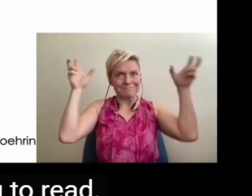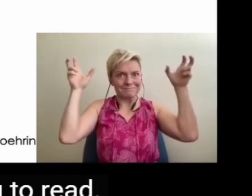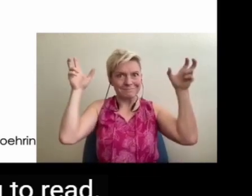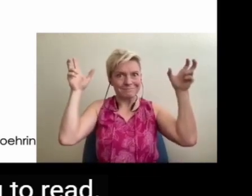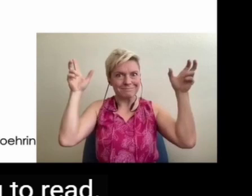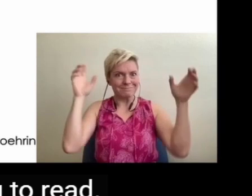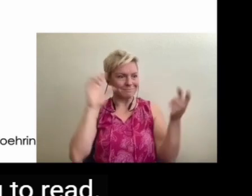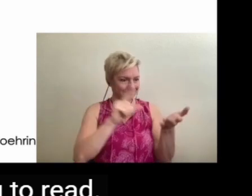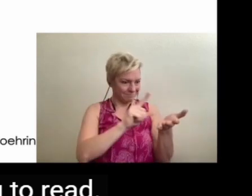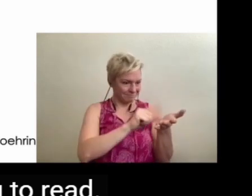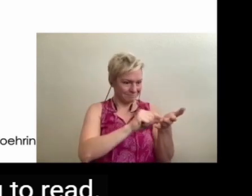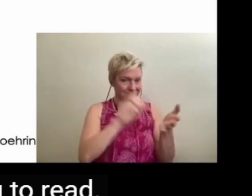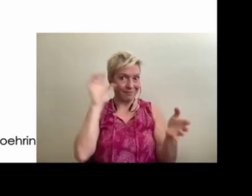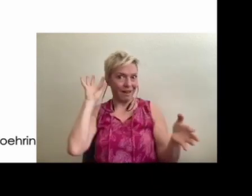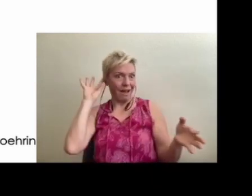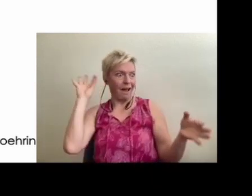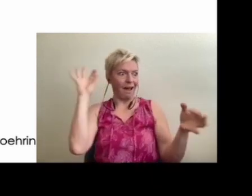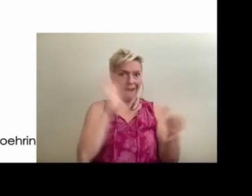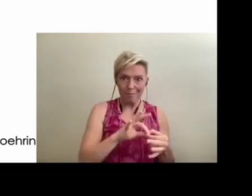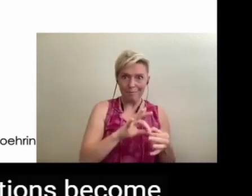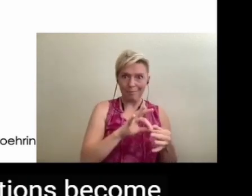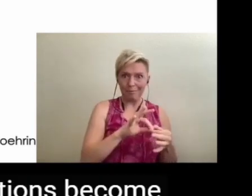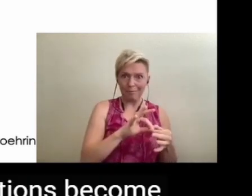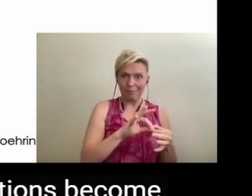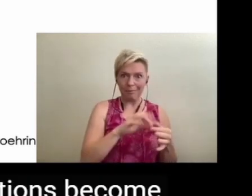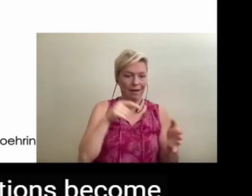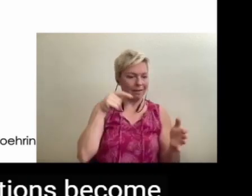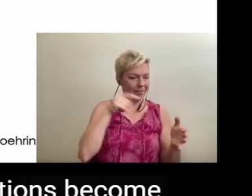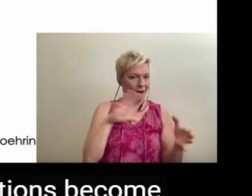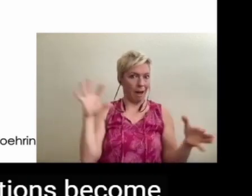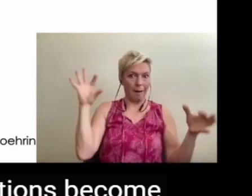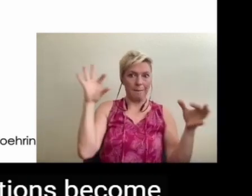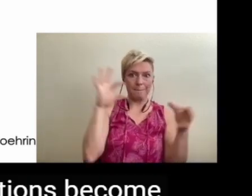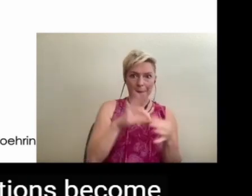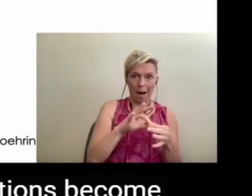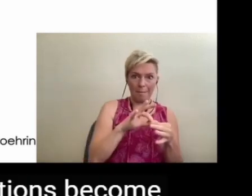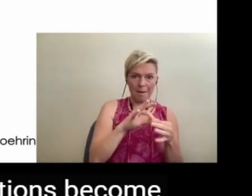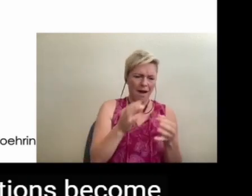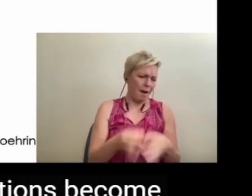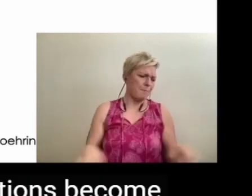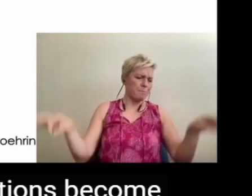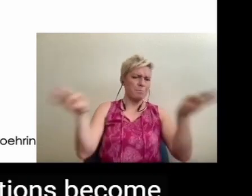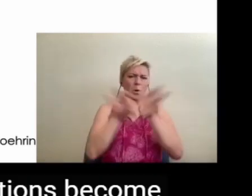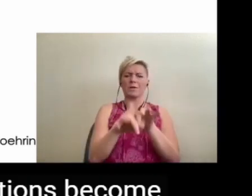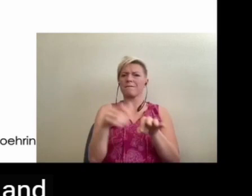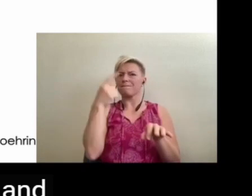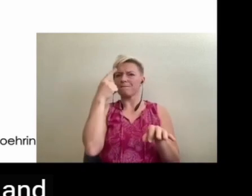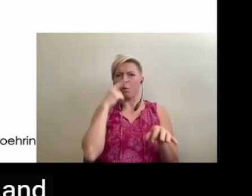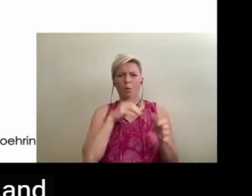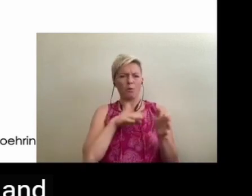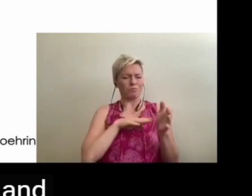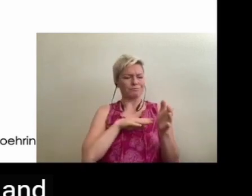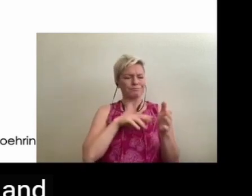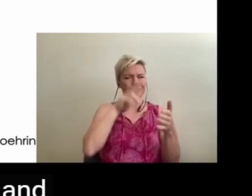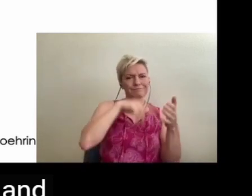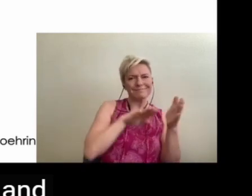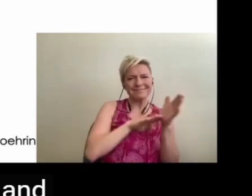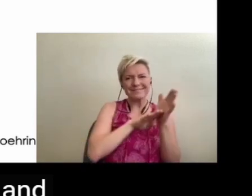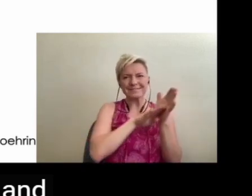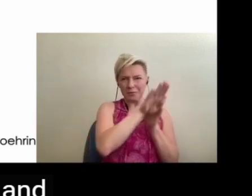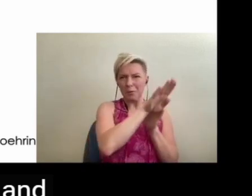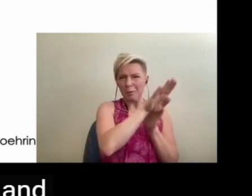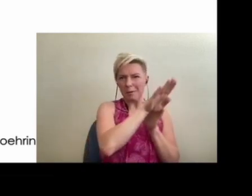the language they're learning to read. And these phoneme to grapheme connections become crucial for word